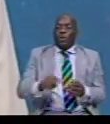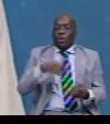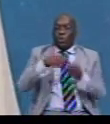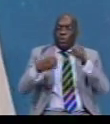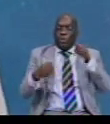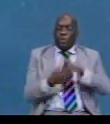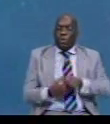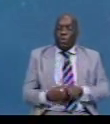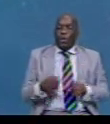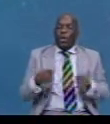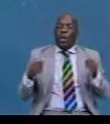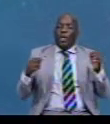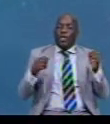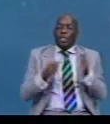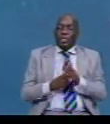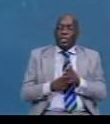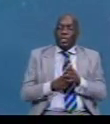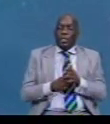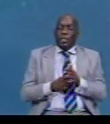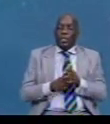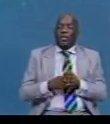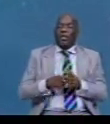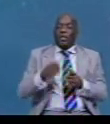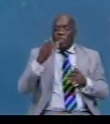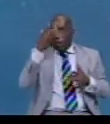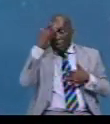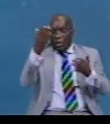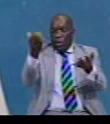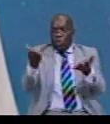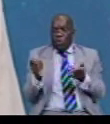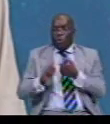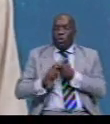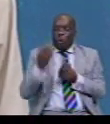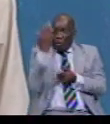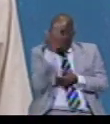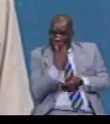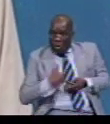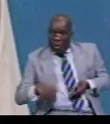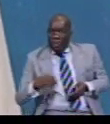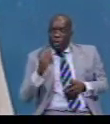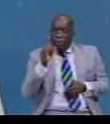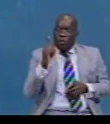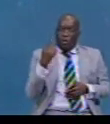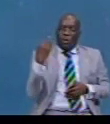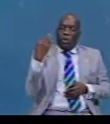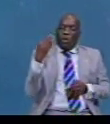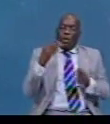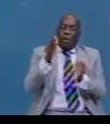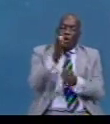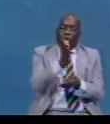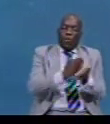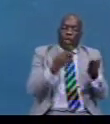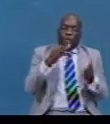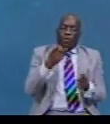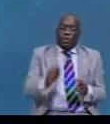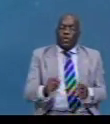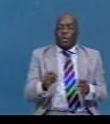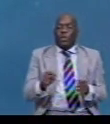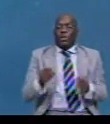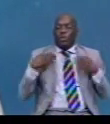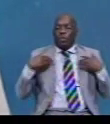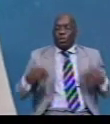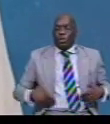to paralyze one side of my body? But God said no. I say, God, who have done it for